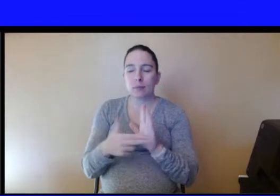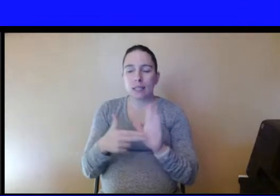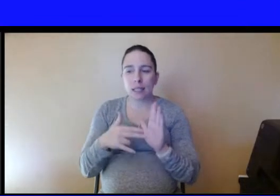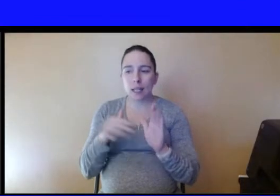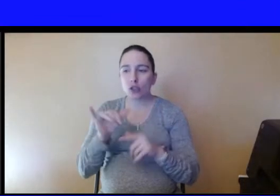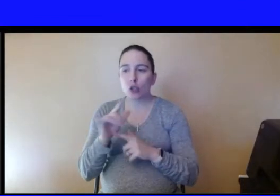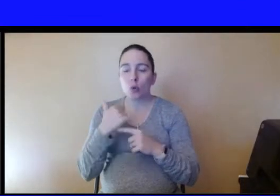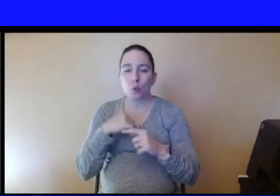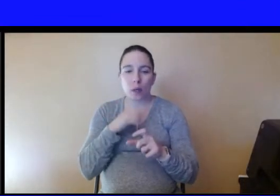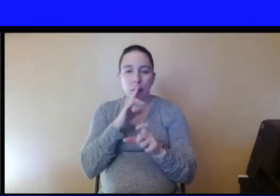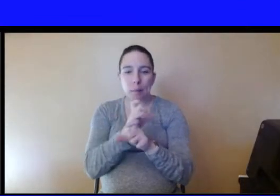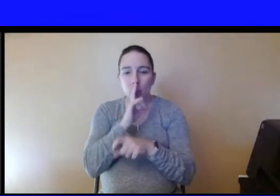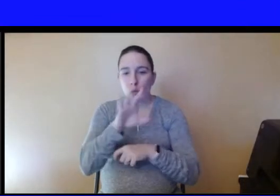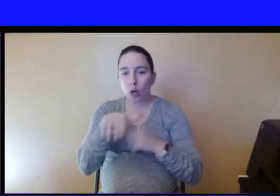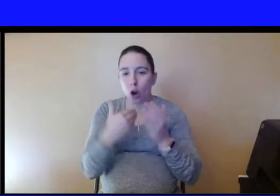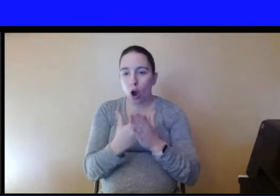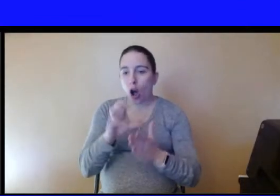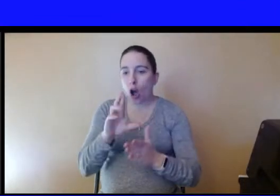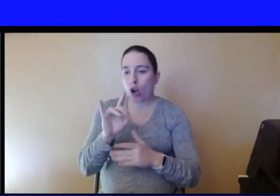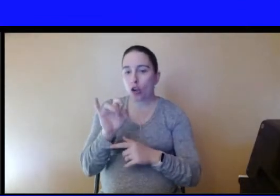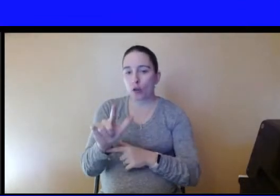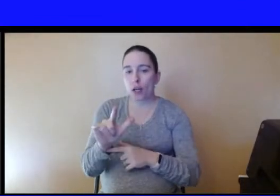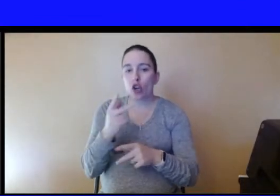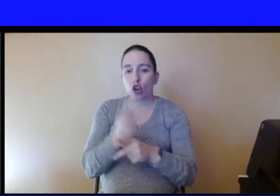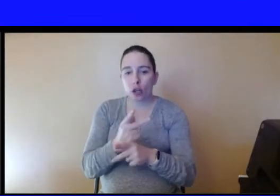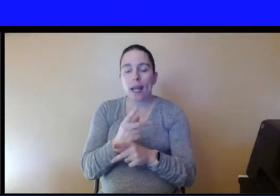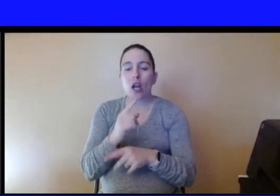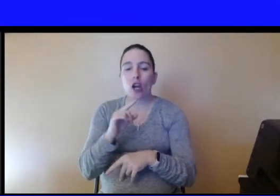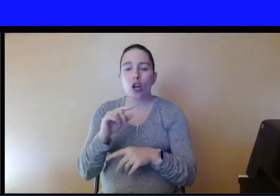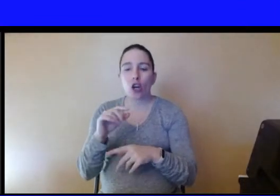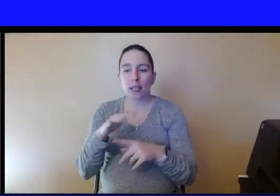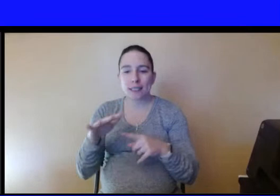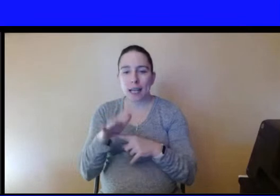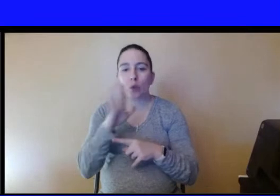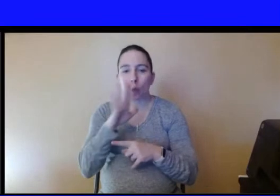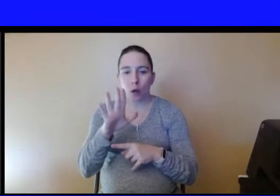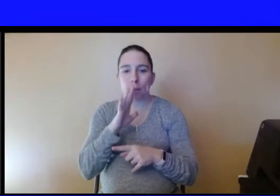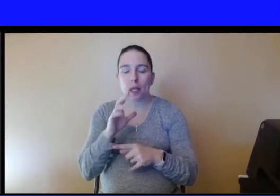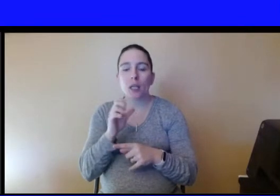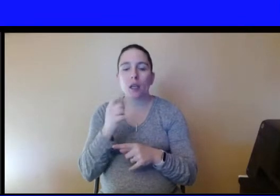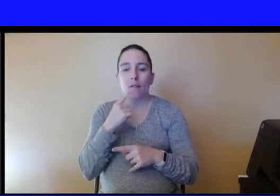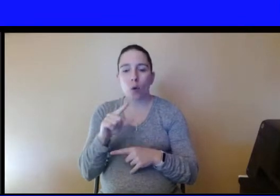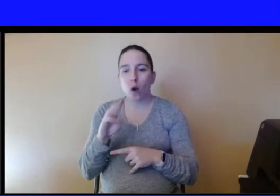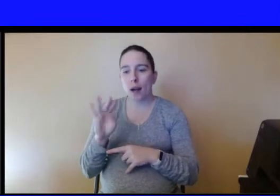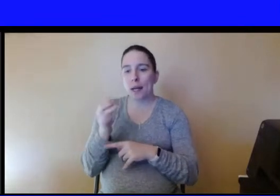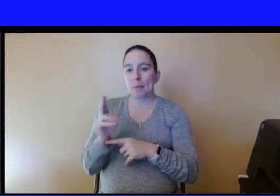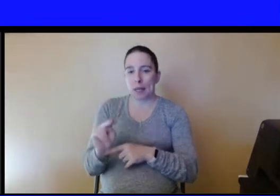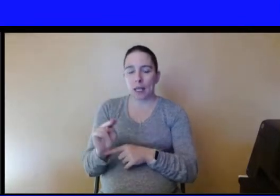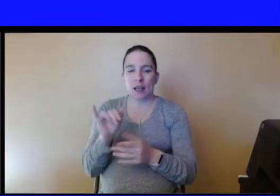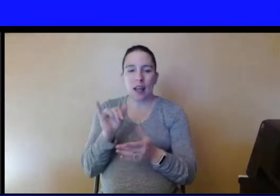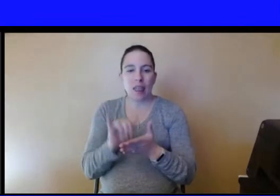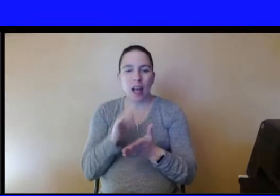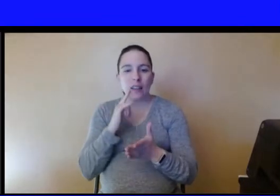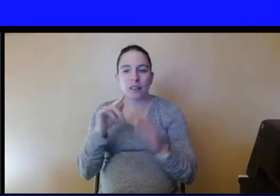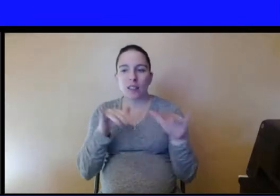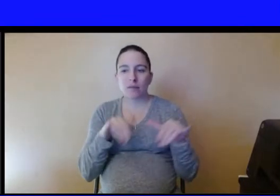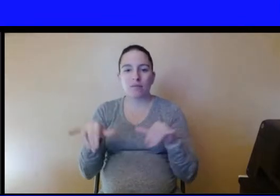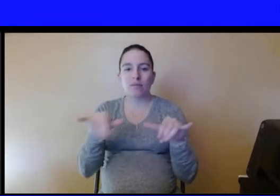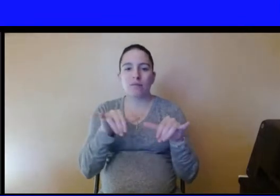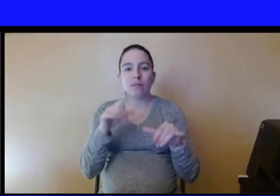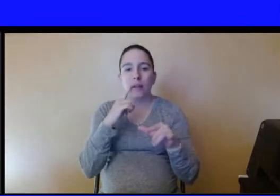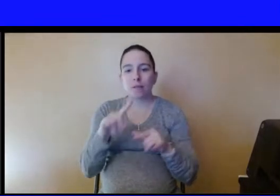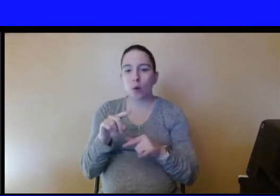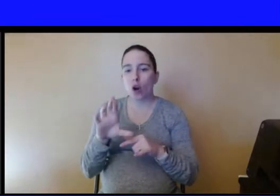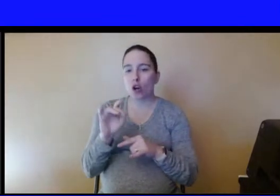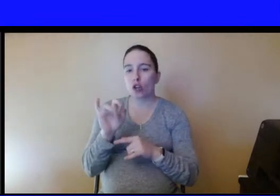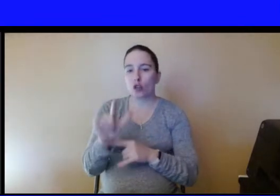A few more highlights. We recently launched the social work shared governance implementation, which we're very excited about, ensuring